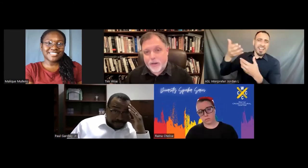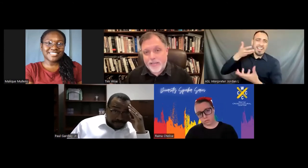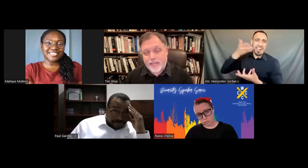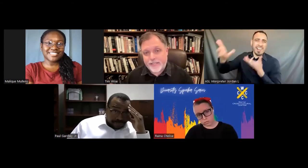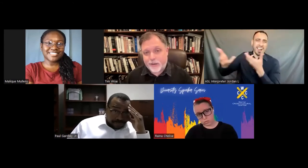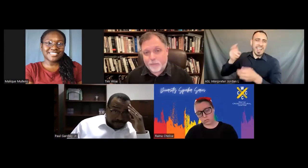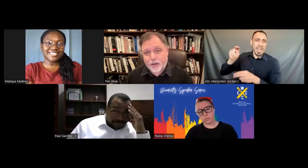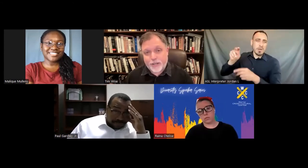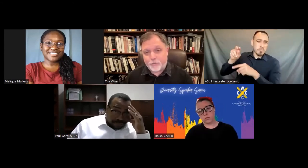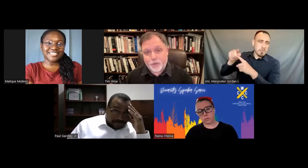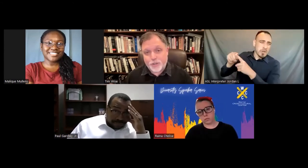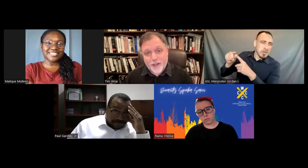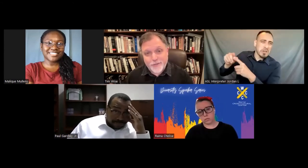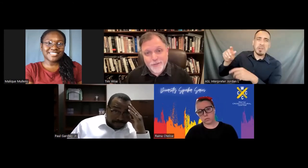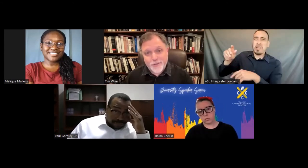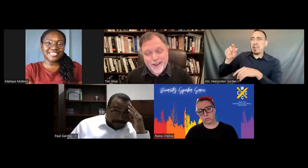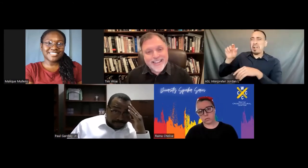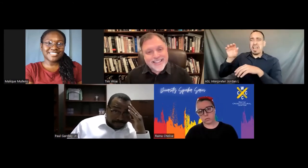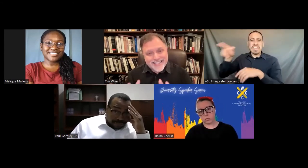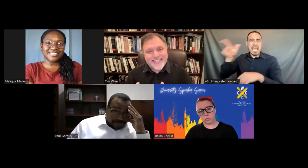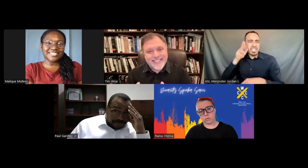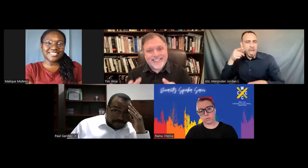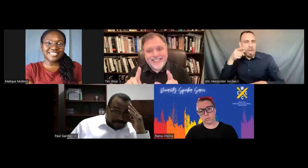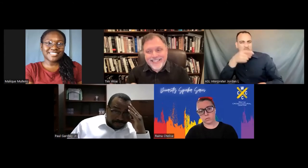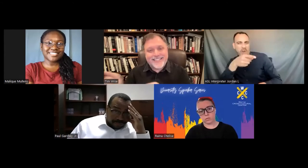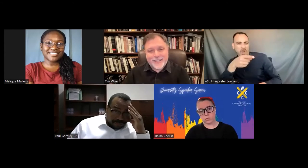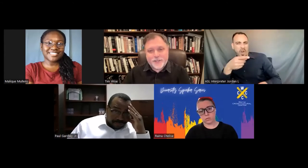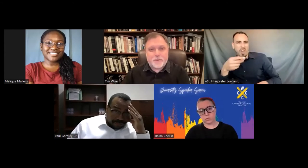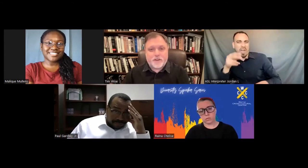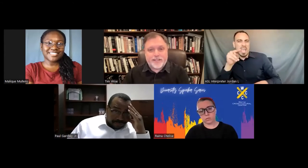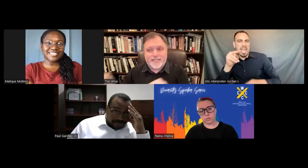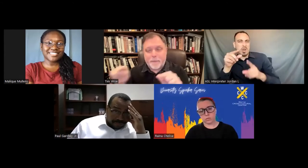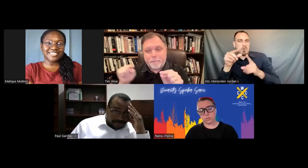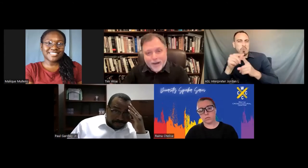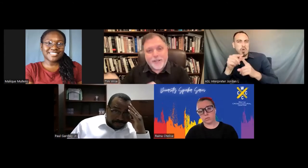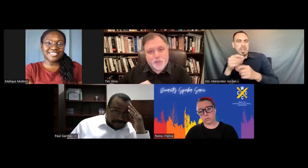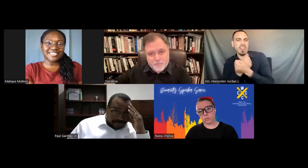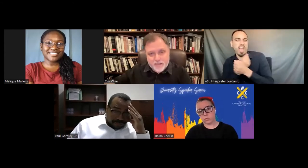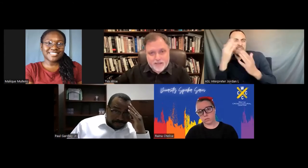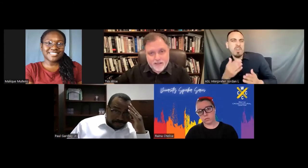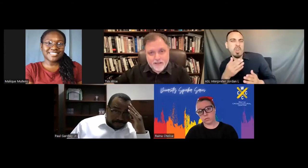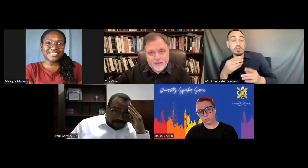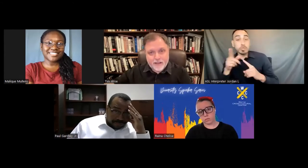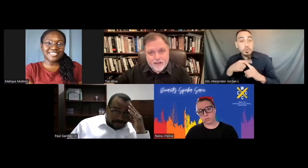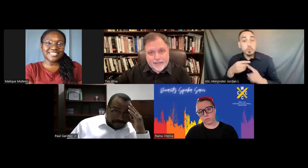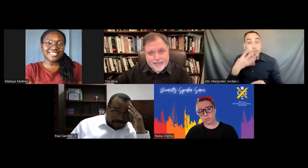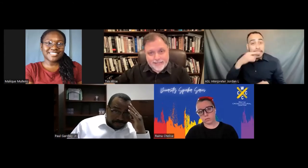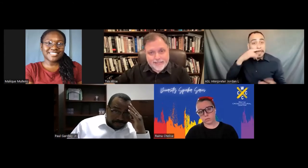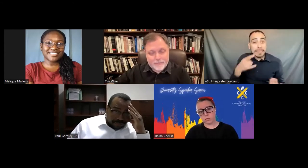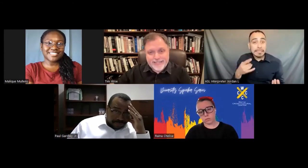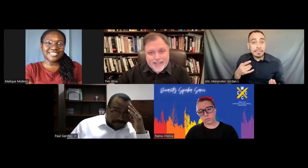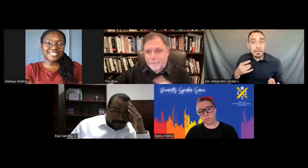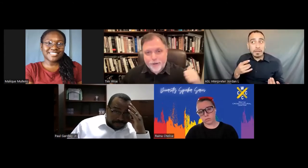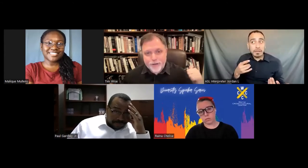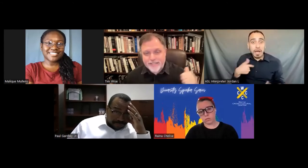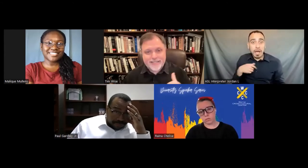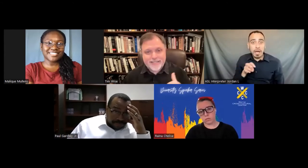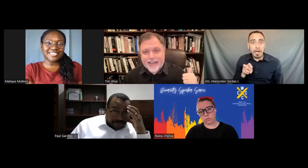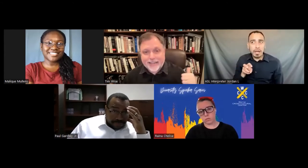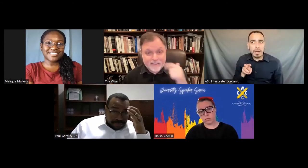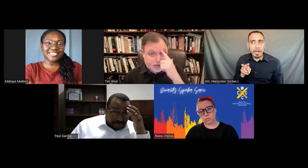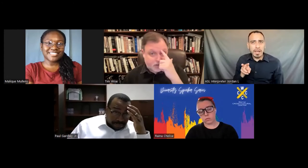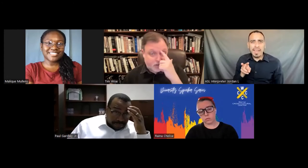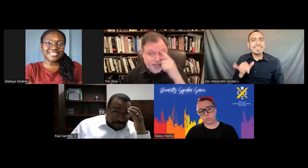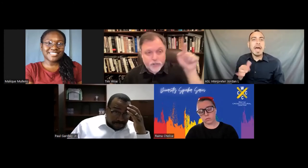at the white kids that were N-word lovers, right? This is the experience that bonds me at that time. It's not books. It's